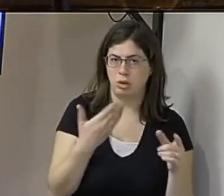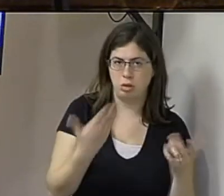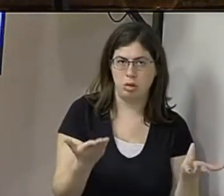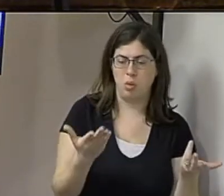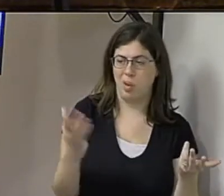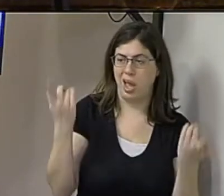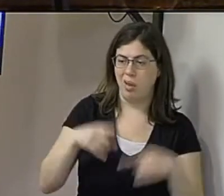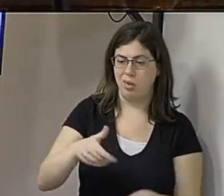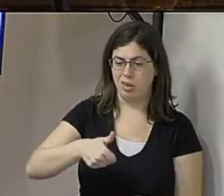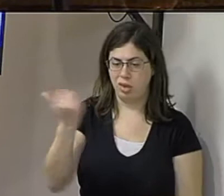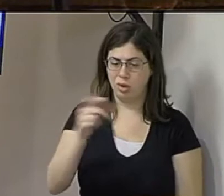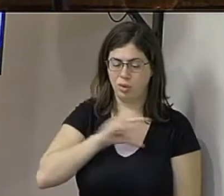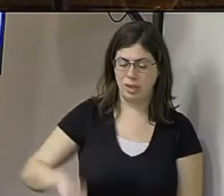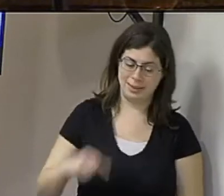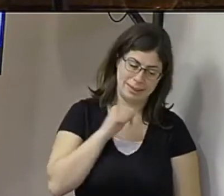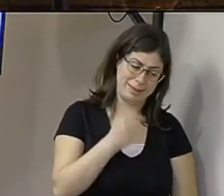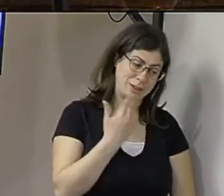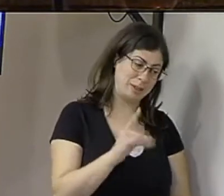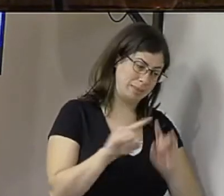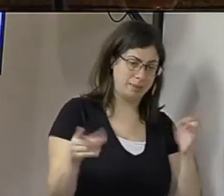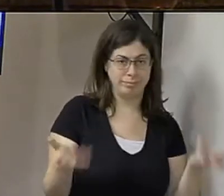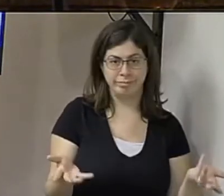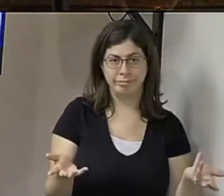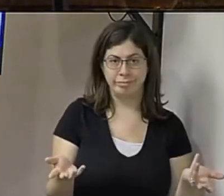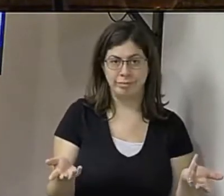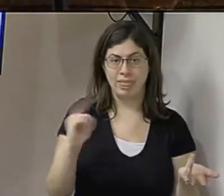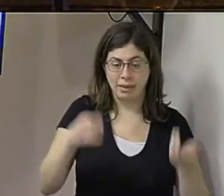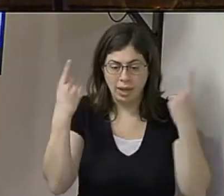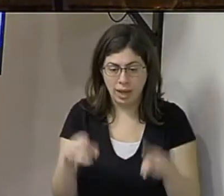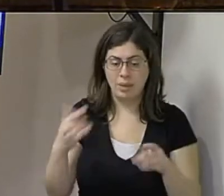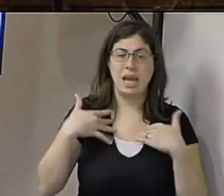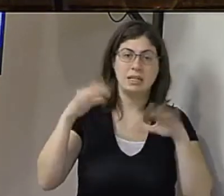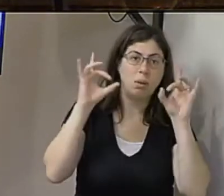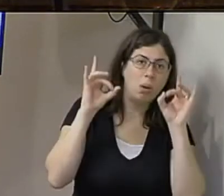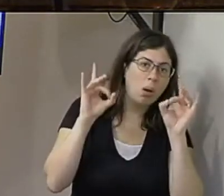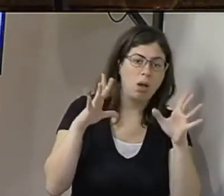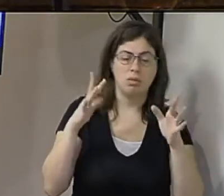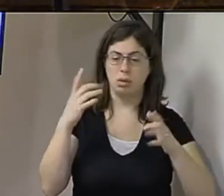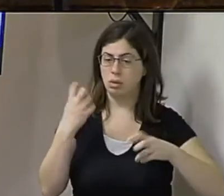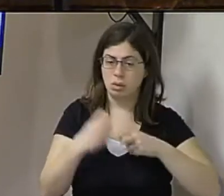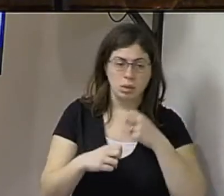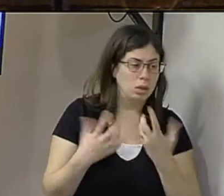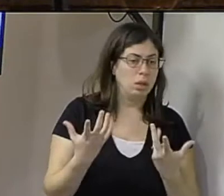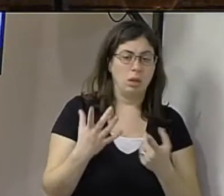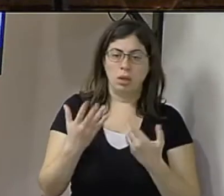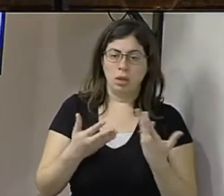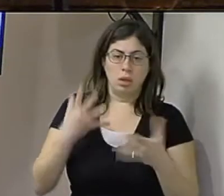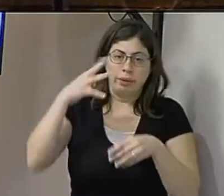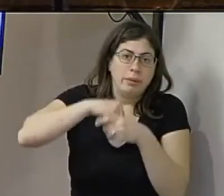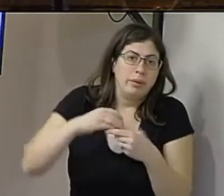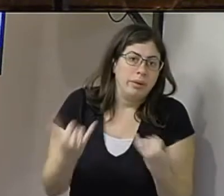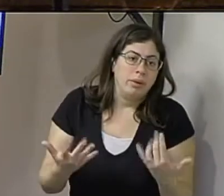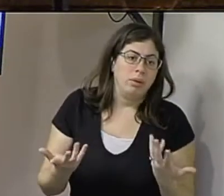last queen? It wasn't good, but, you know, right, that's what is happening. She's got this terrible dilemma that she's getting pulled into.